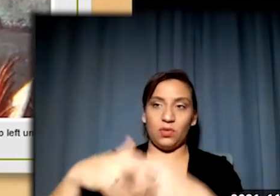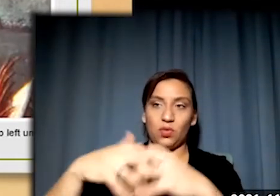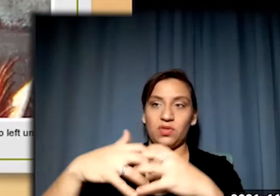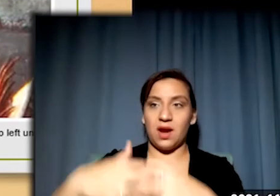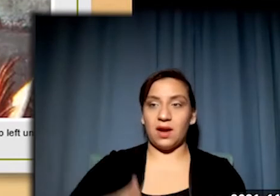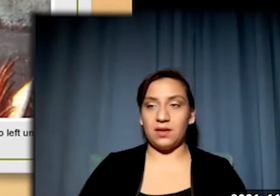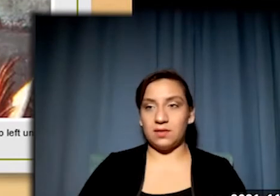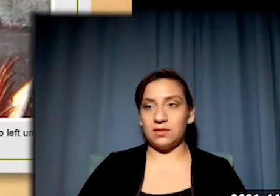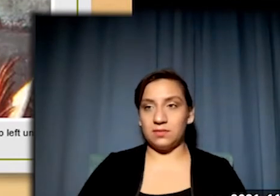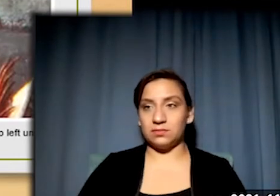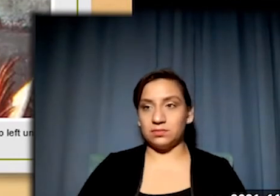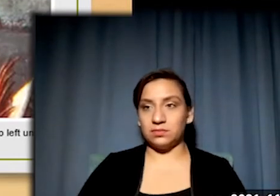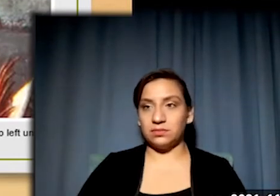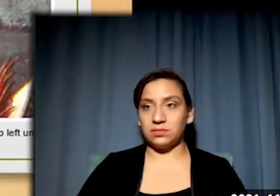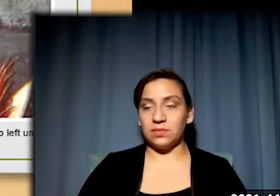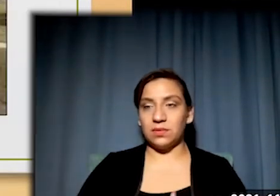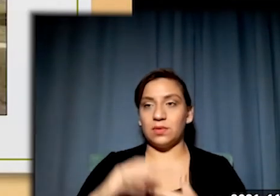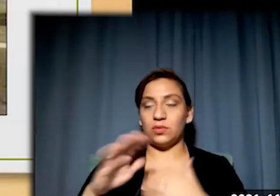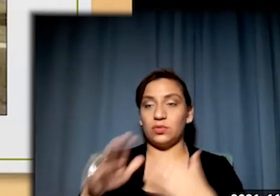of bastion fortifications.